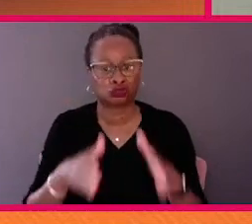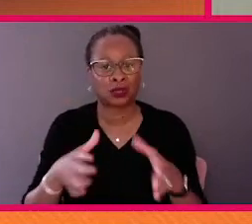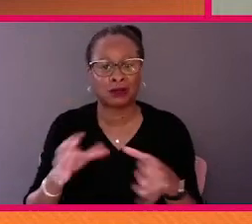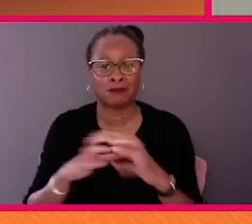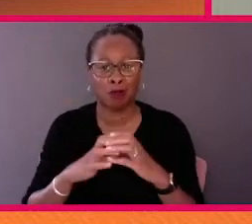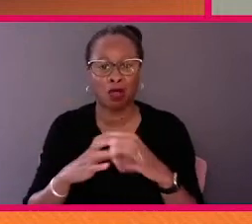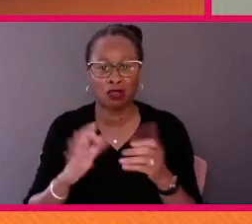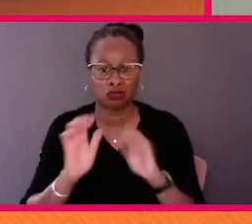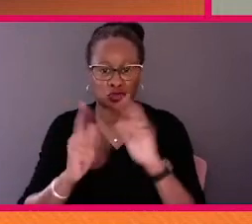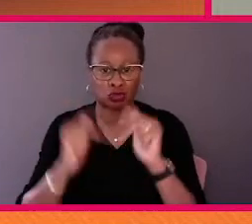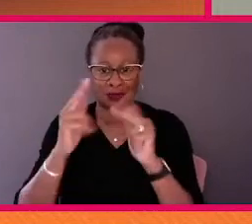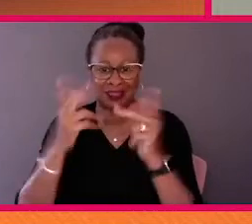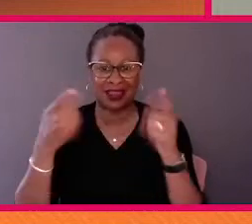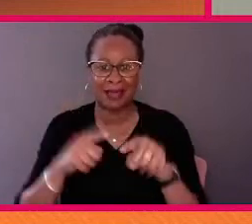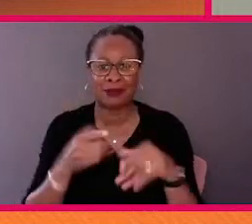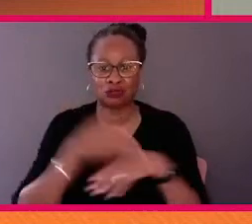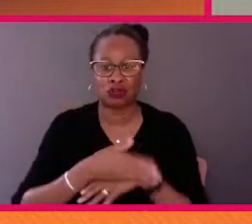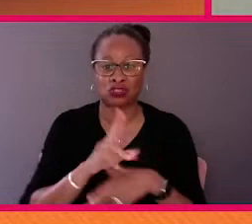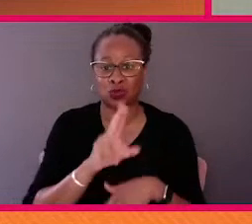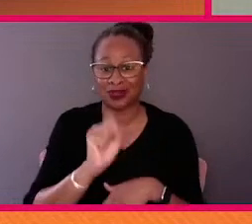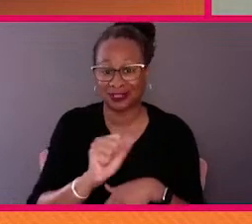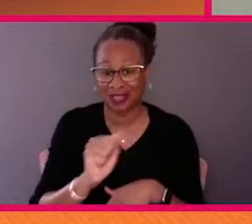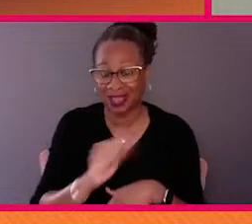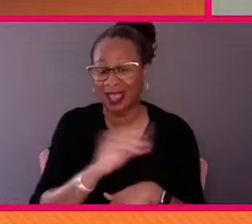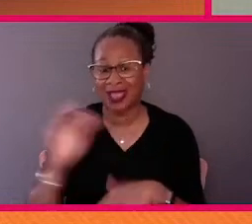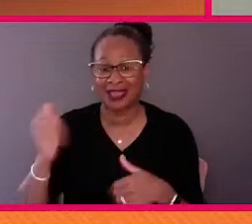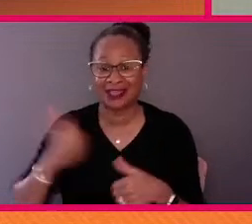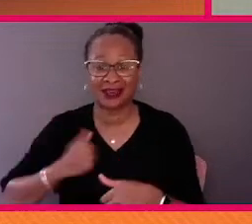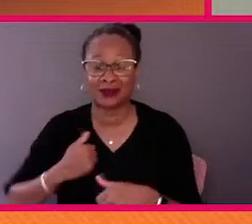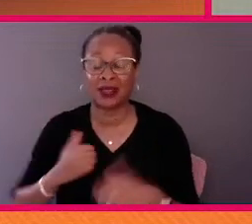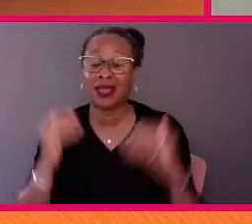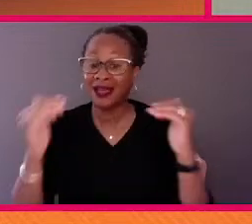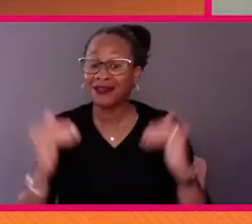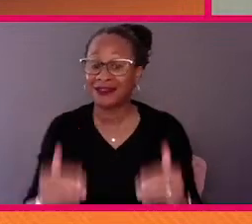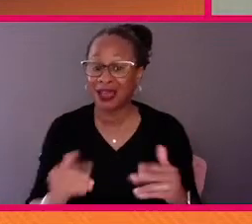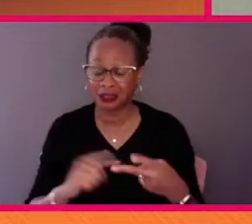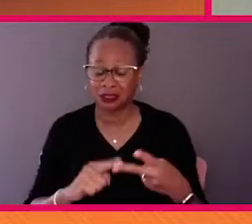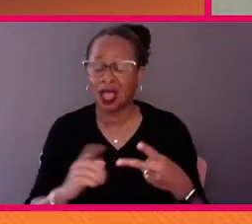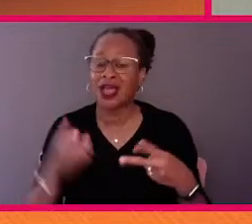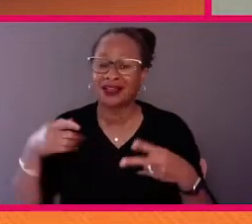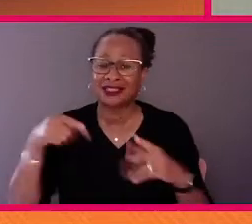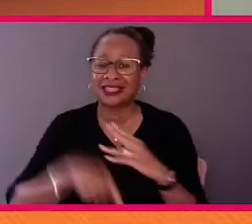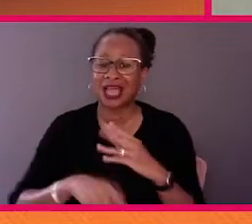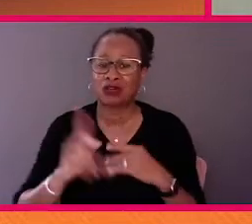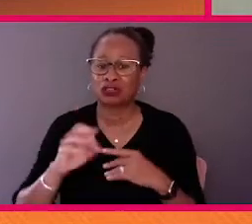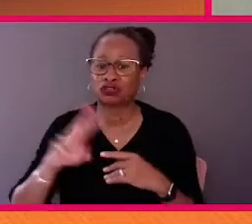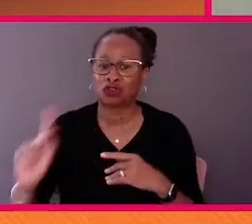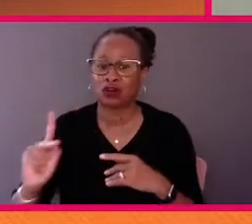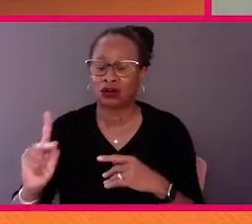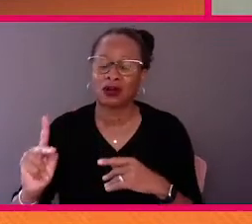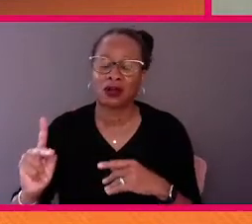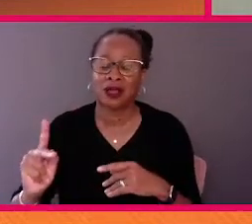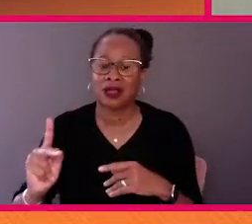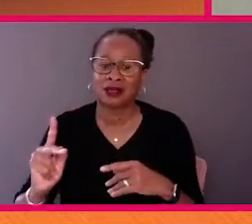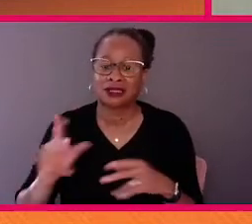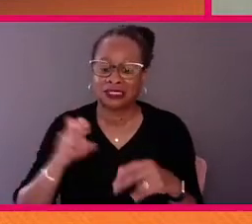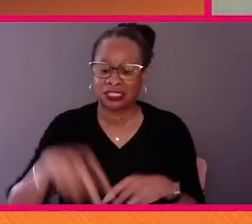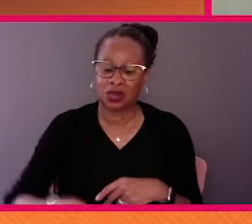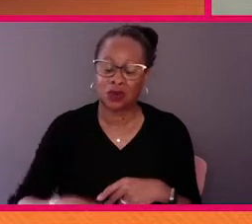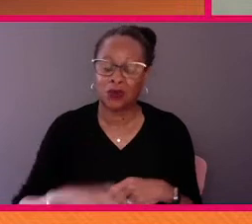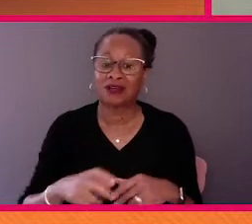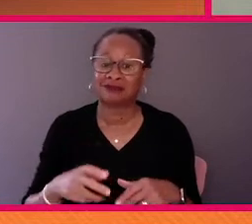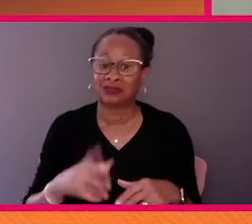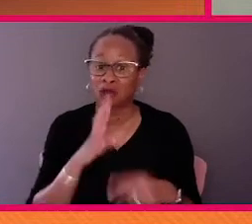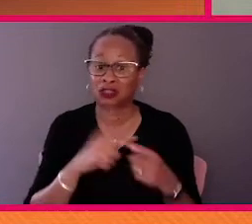Canada. Her next feature, Down a Dark Stairwell, chronicled the tragic shooting of Akai Gurley, an innocent Black man, and the trial